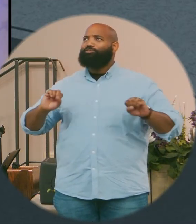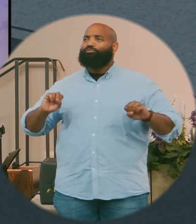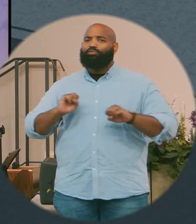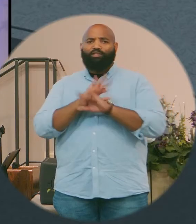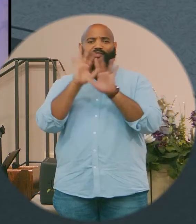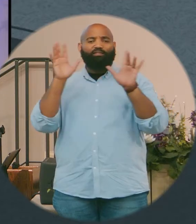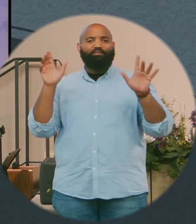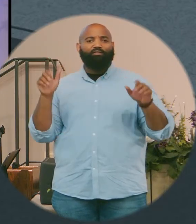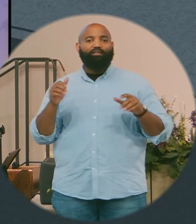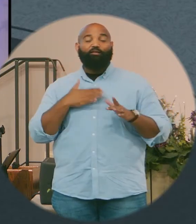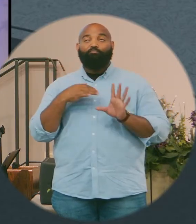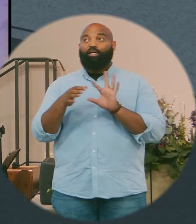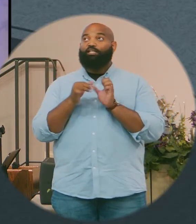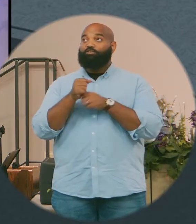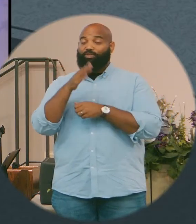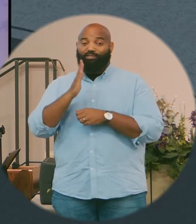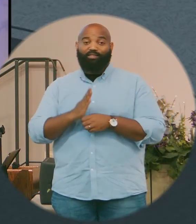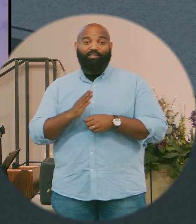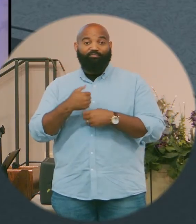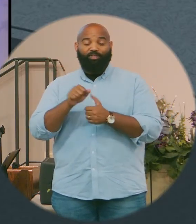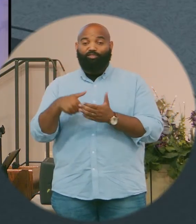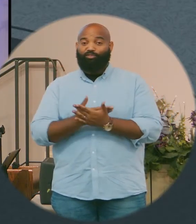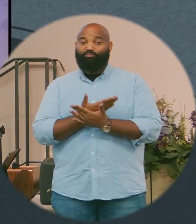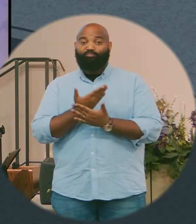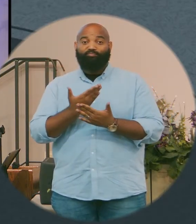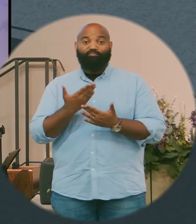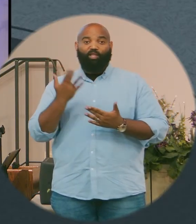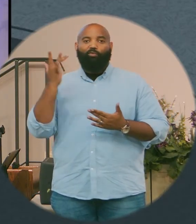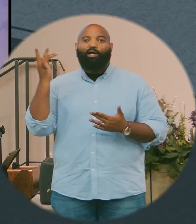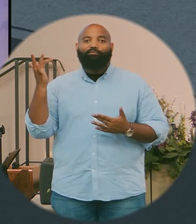now, my relationship has been restored,